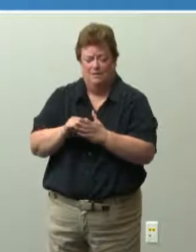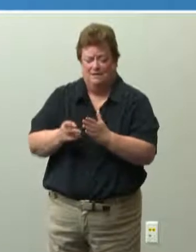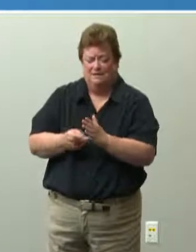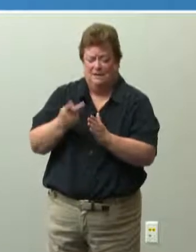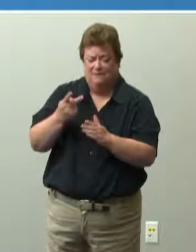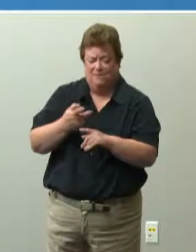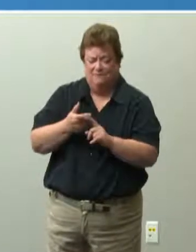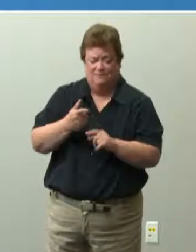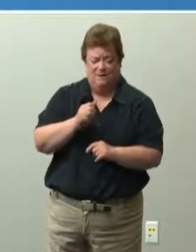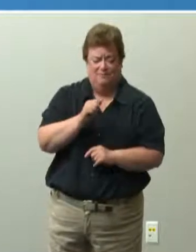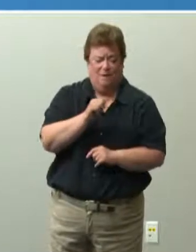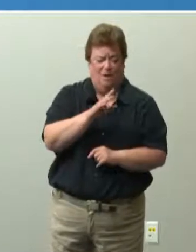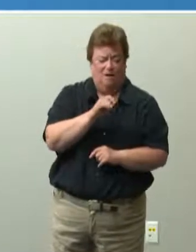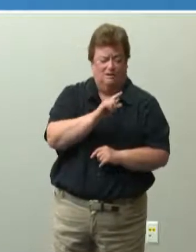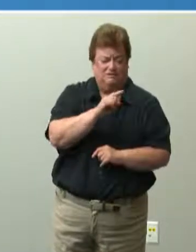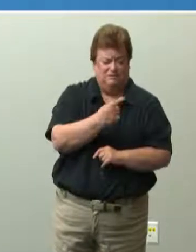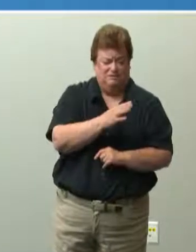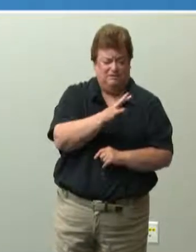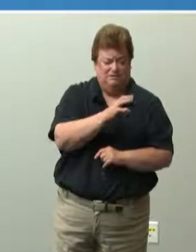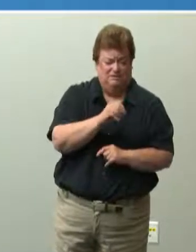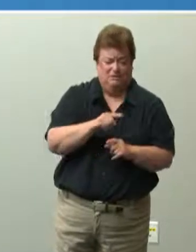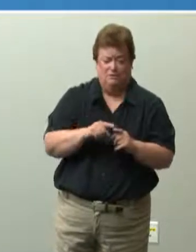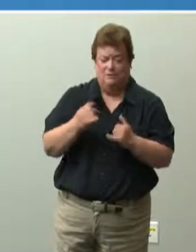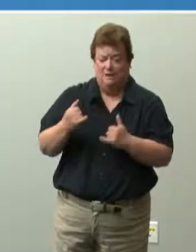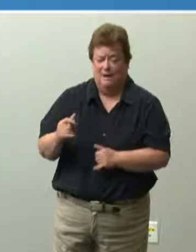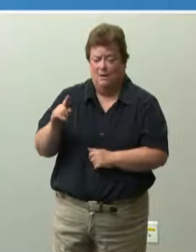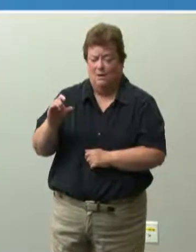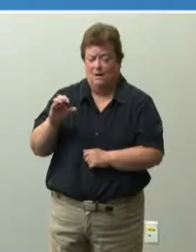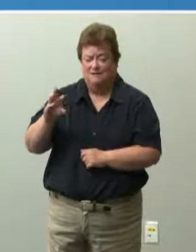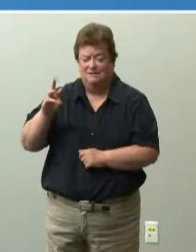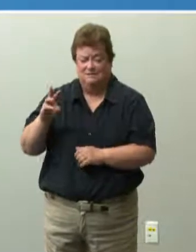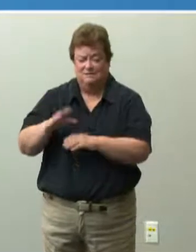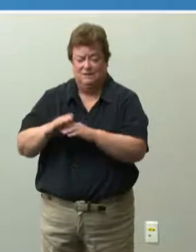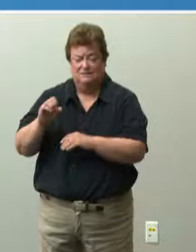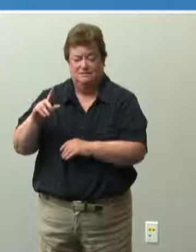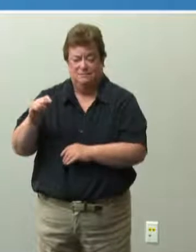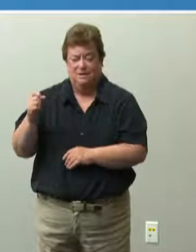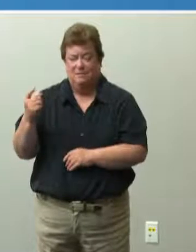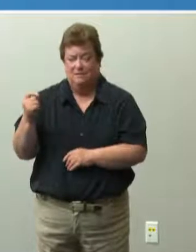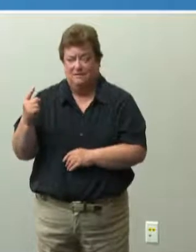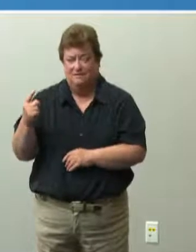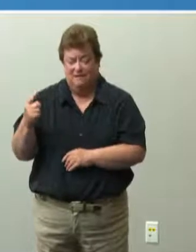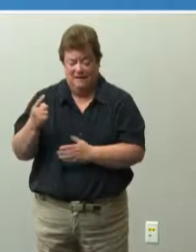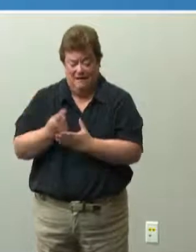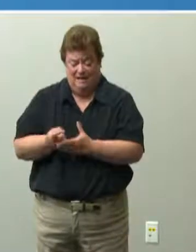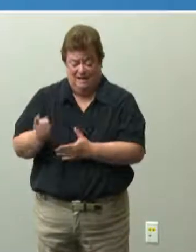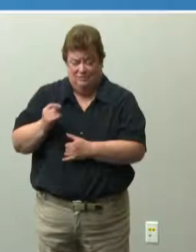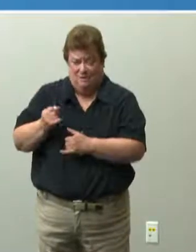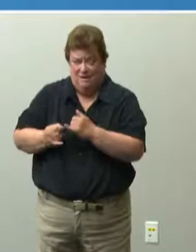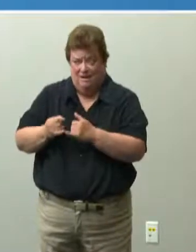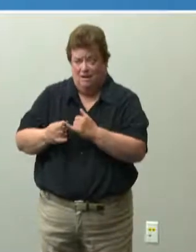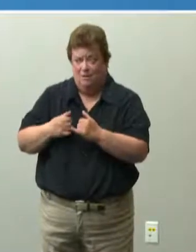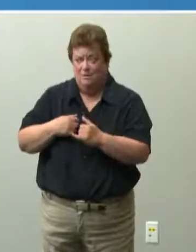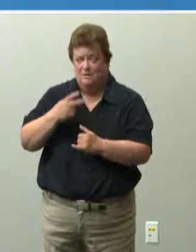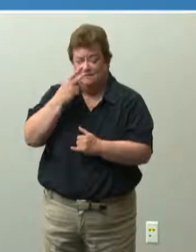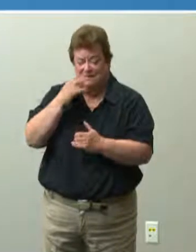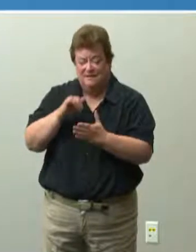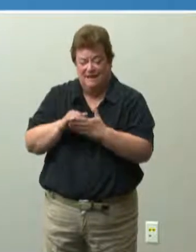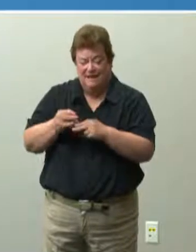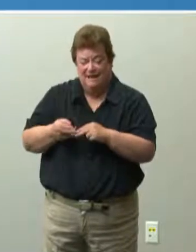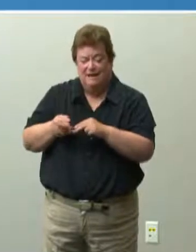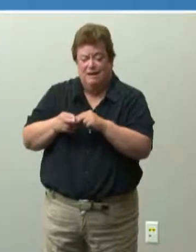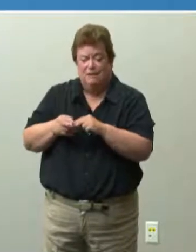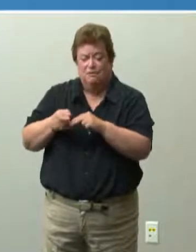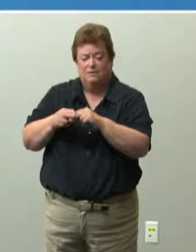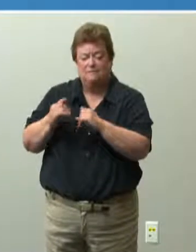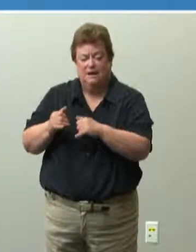50 on August 1st to 106 on September 11th. At the end of last week, the increase had slowed and